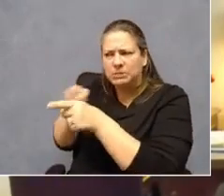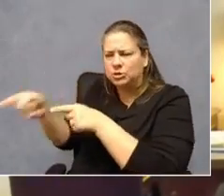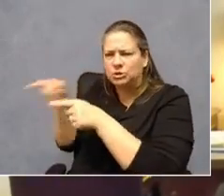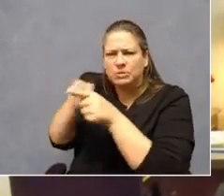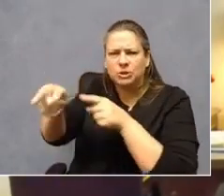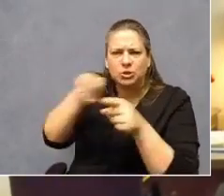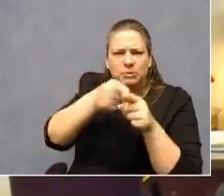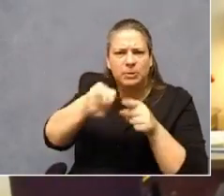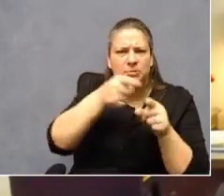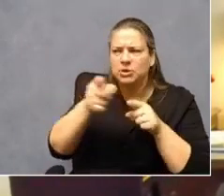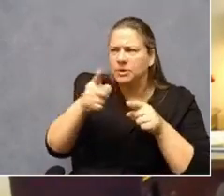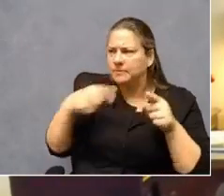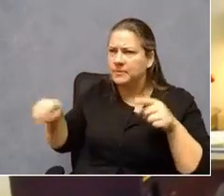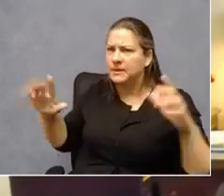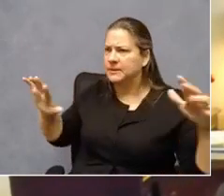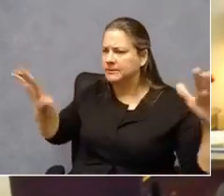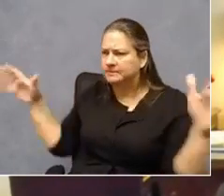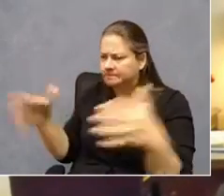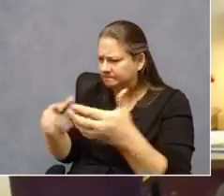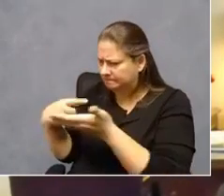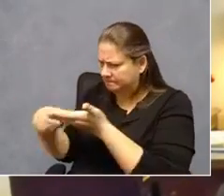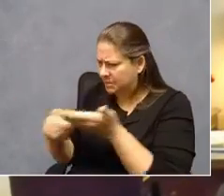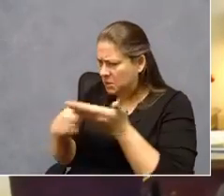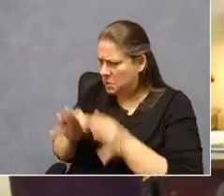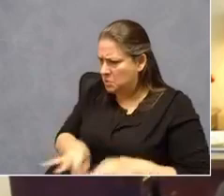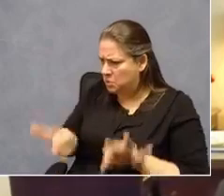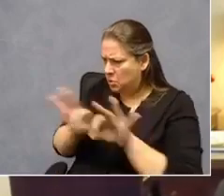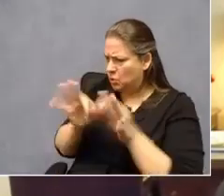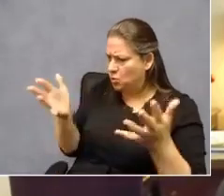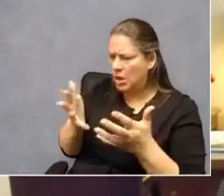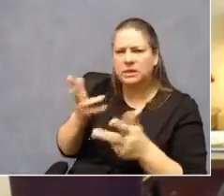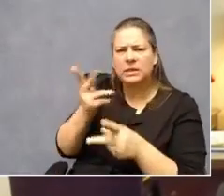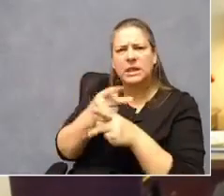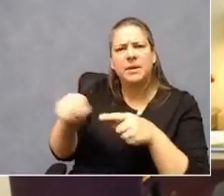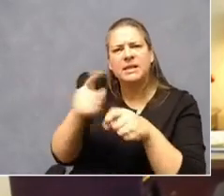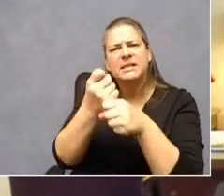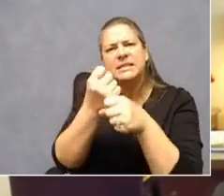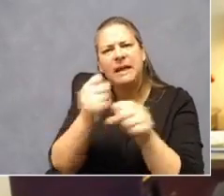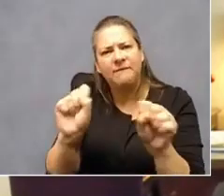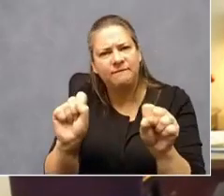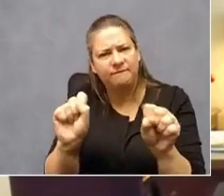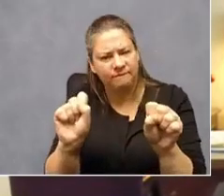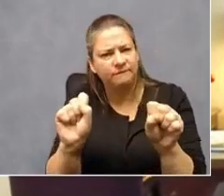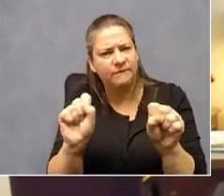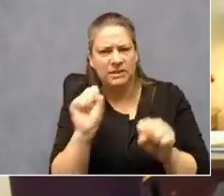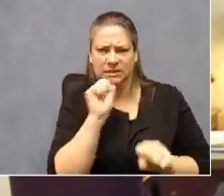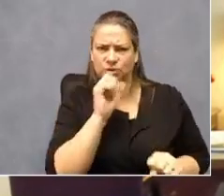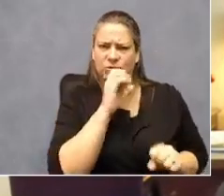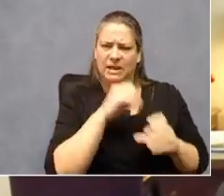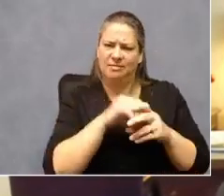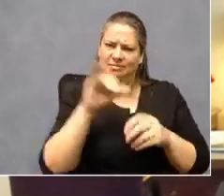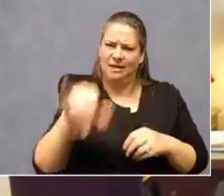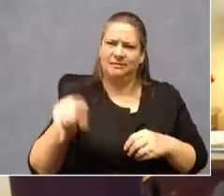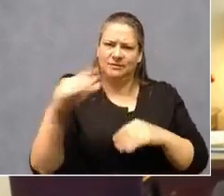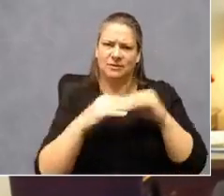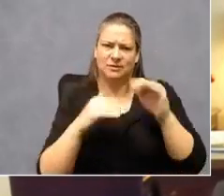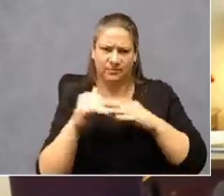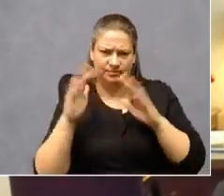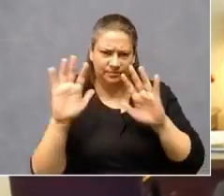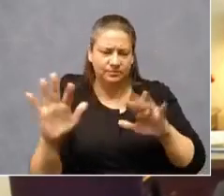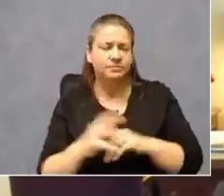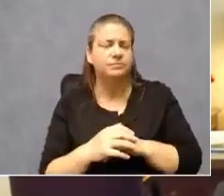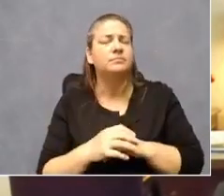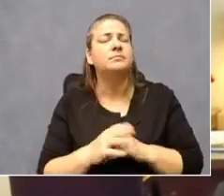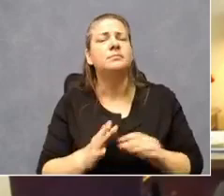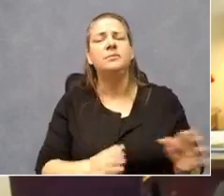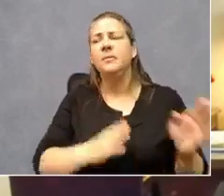is the safety of our seniors in these facilities. In Medicaid, we changed how we get